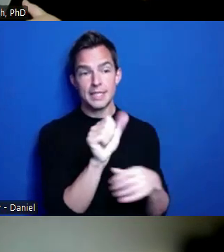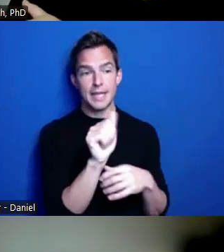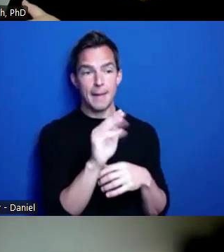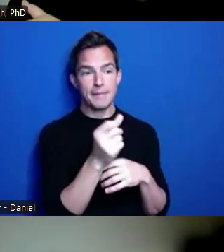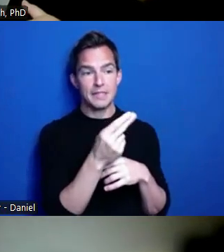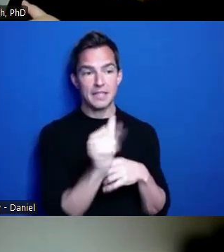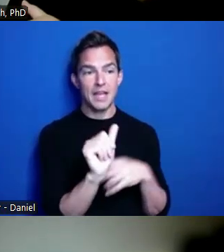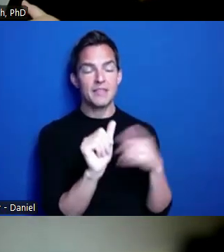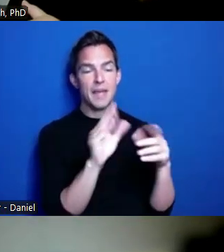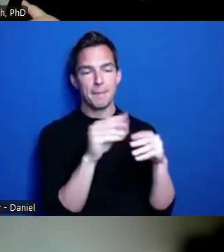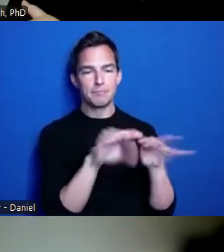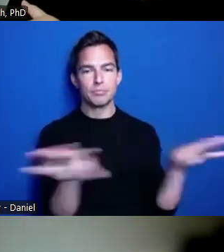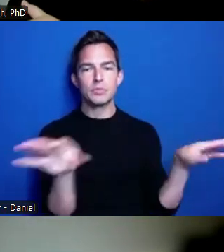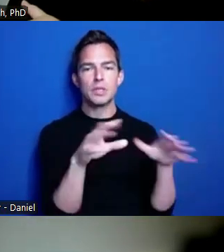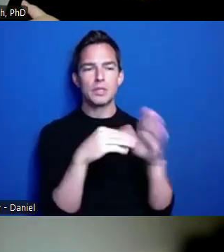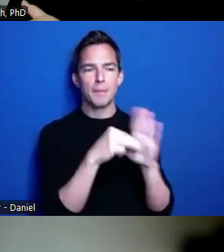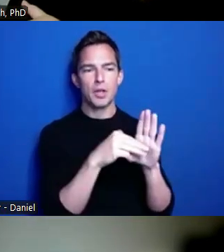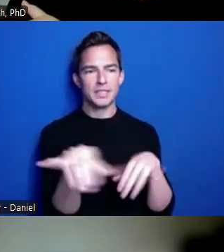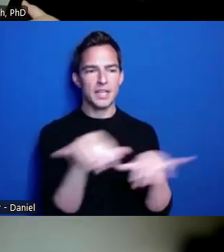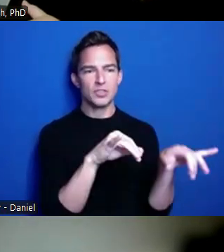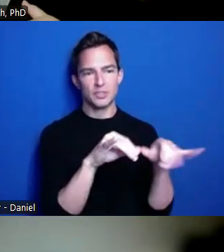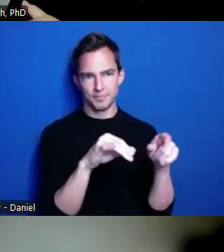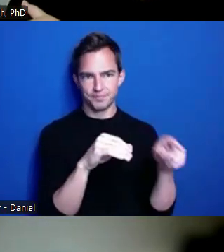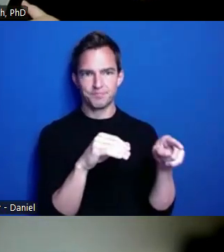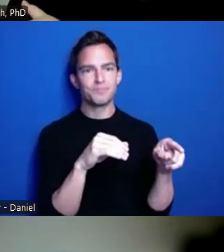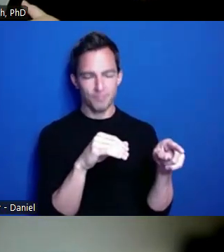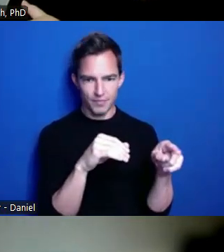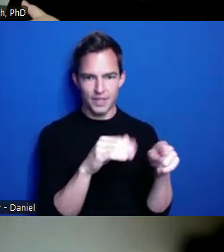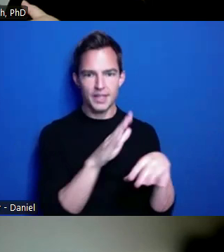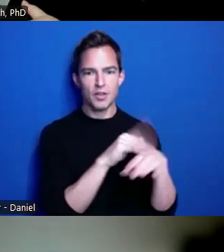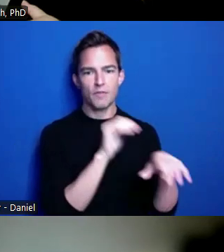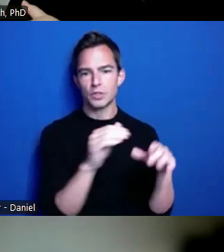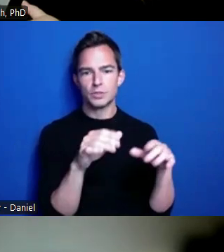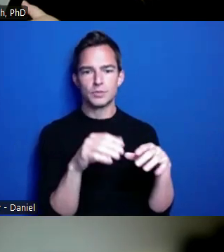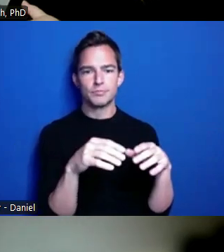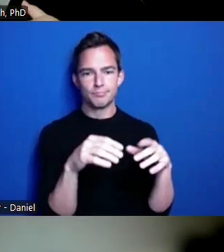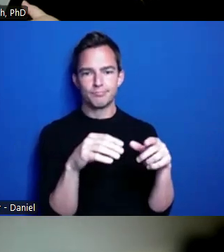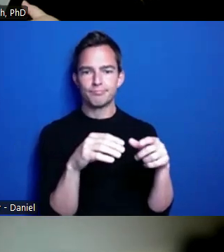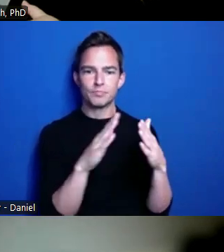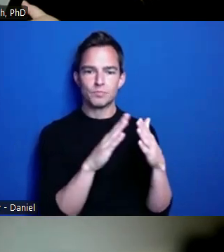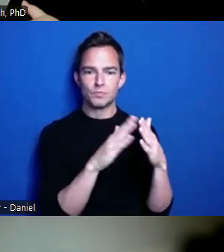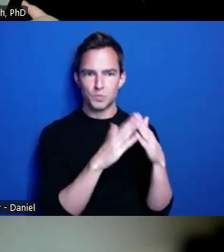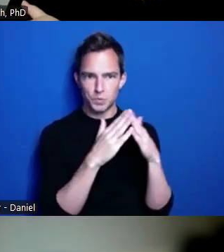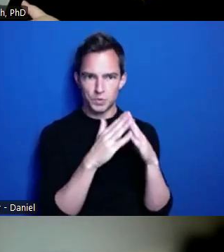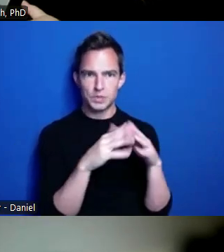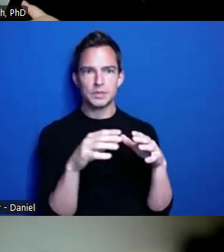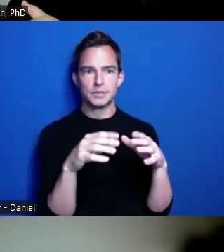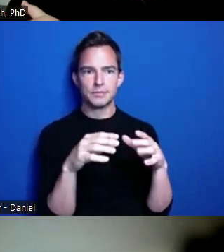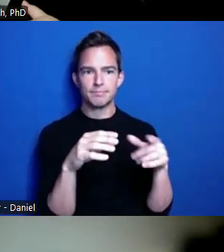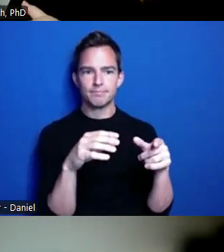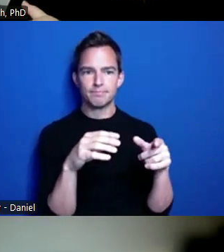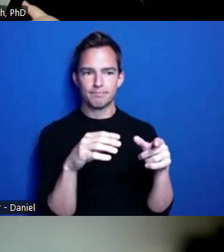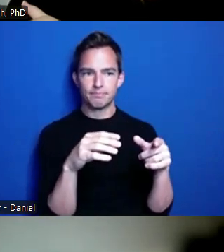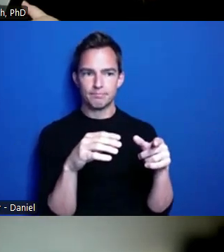standards, it was in response to the Biden Unity Address calling for a national peer certification. historically speaking, there's not